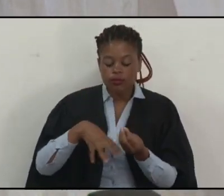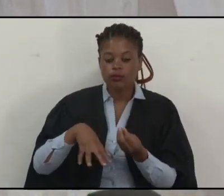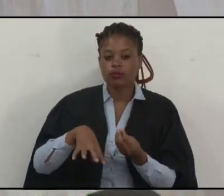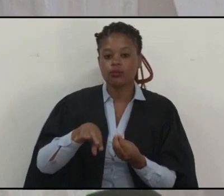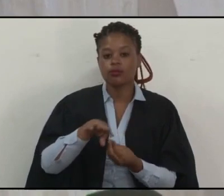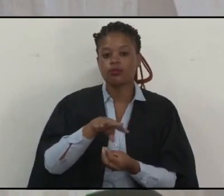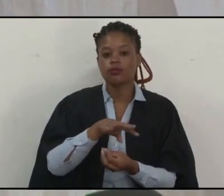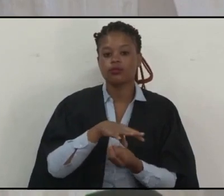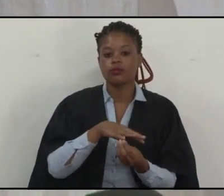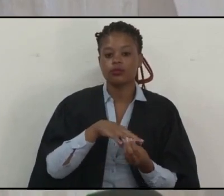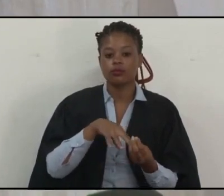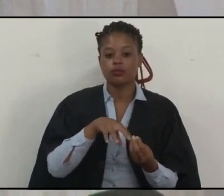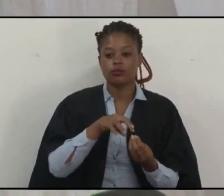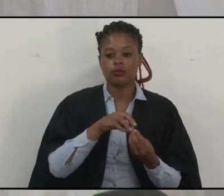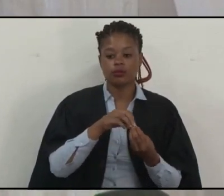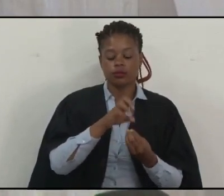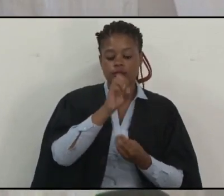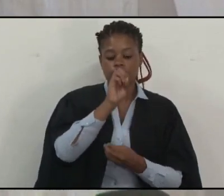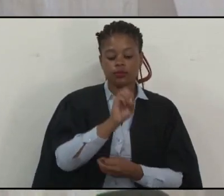sikelela